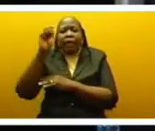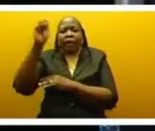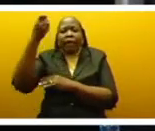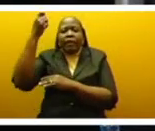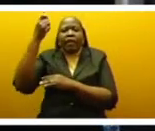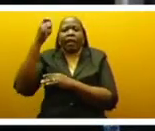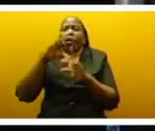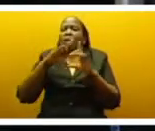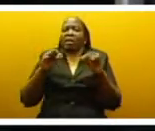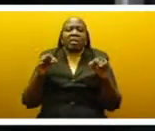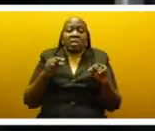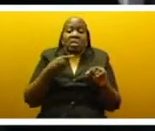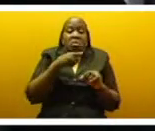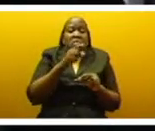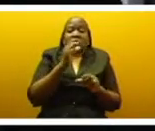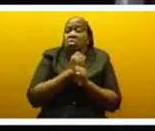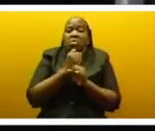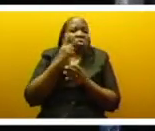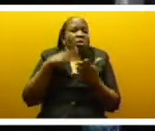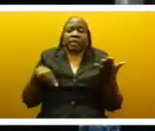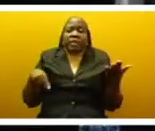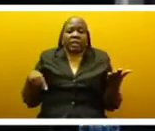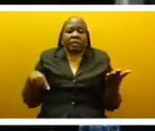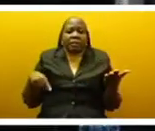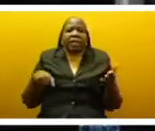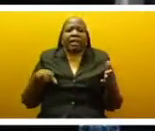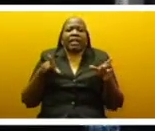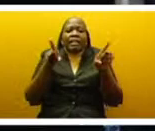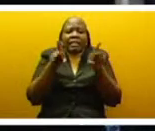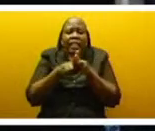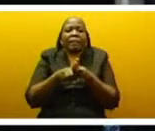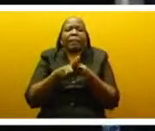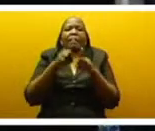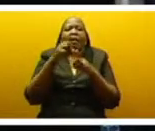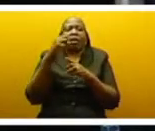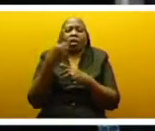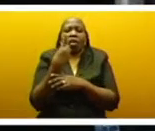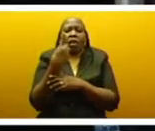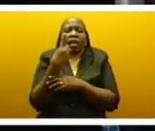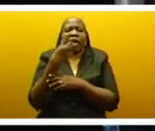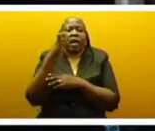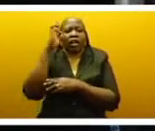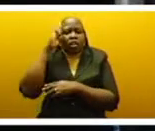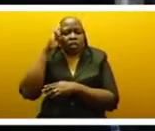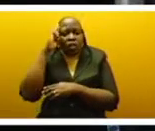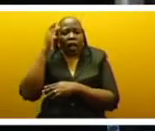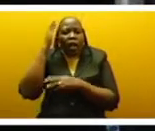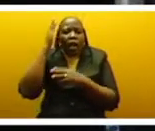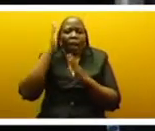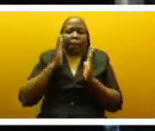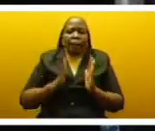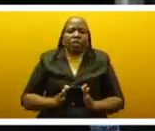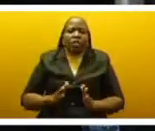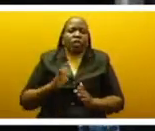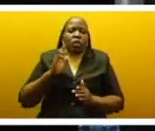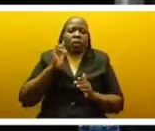mtadu, what are you going to do about it? That is the only reason one can find for what he